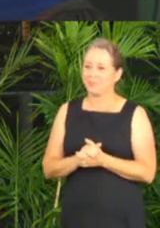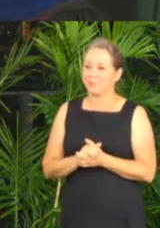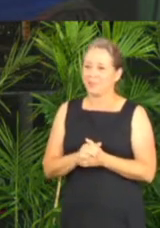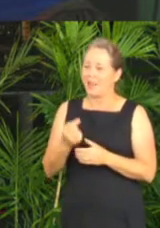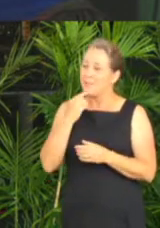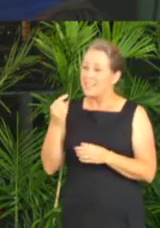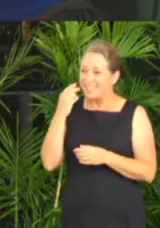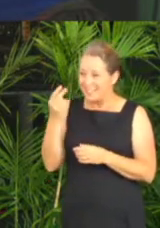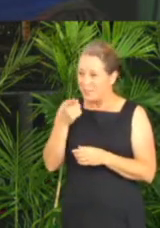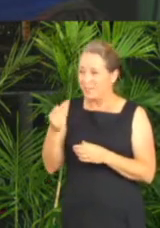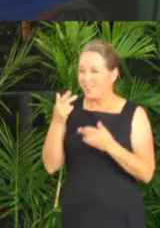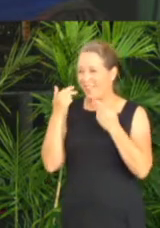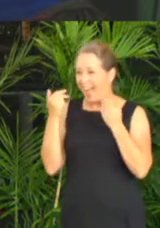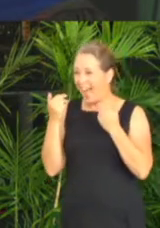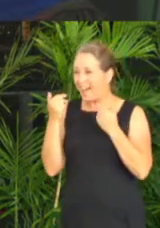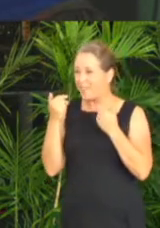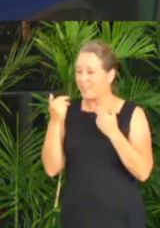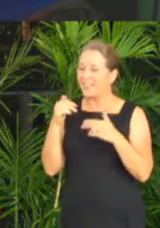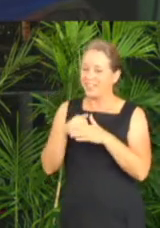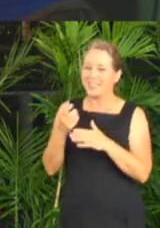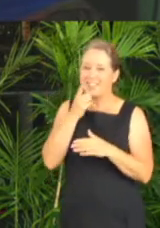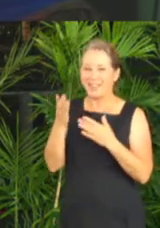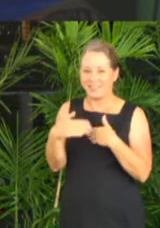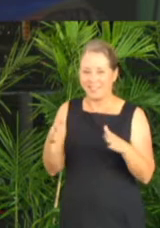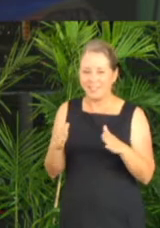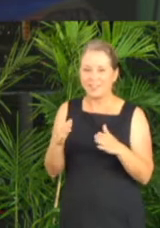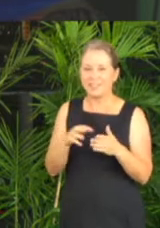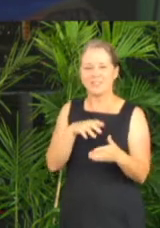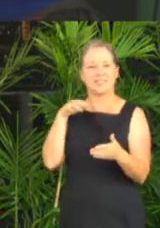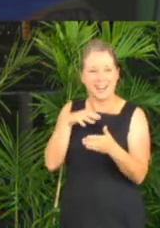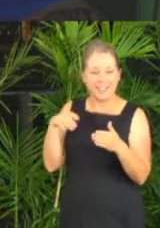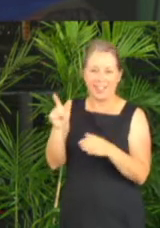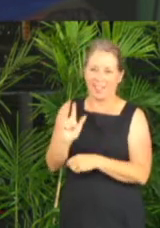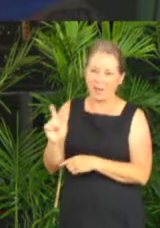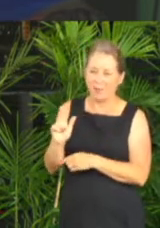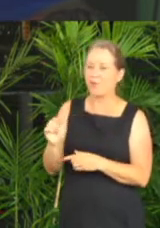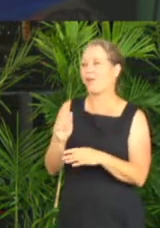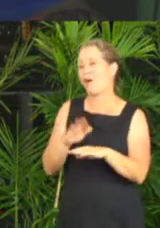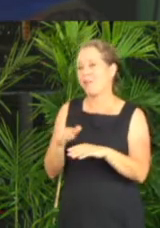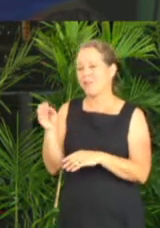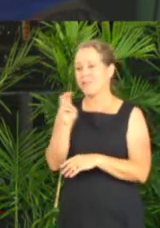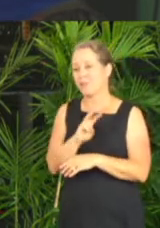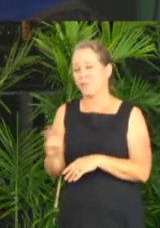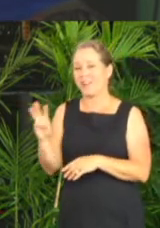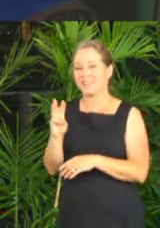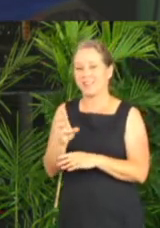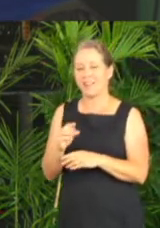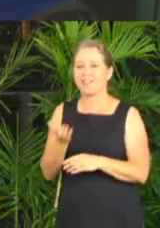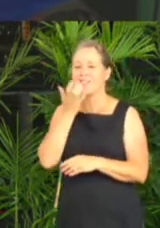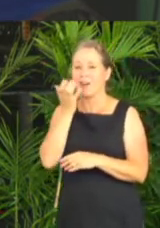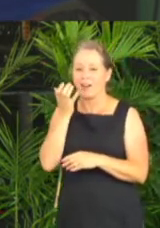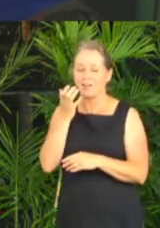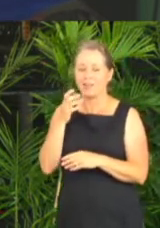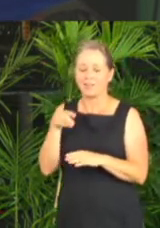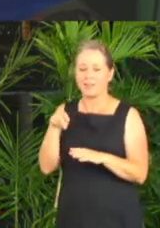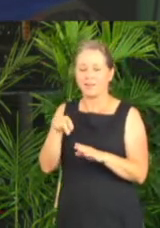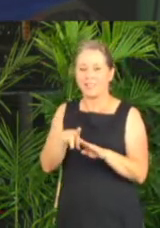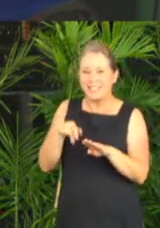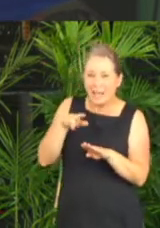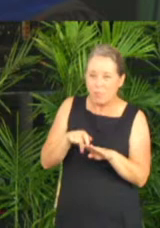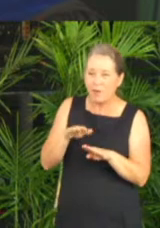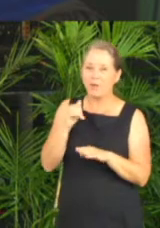I'll miss seeing you laugh in the dining hall, studying the library and on the West Lawn, skateboarding by my